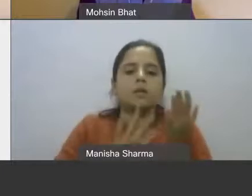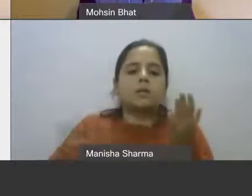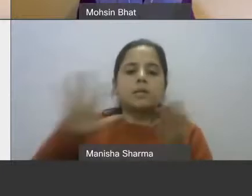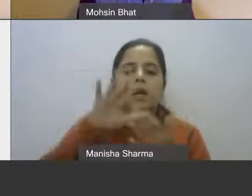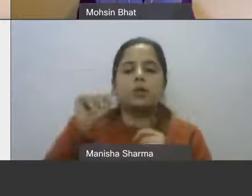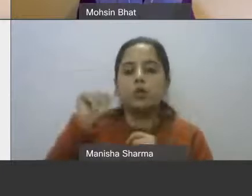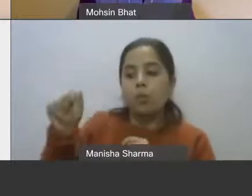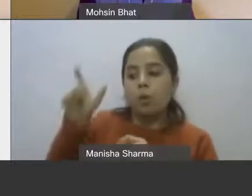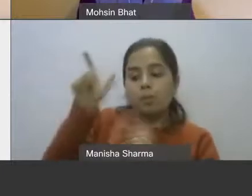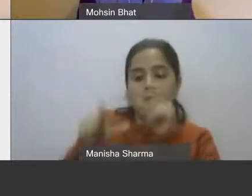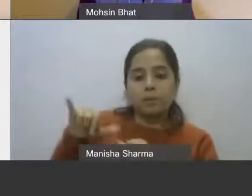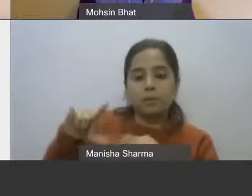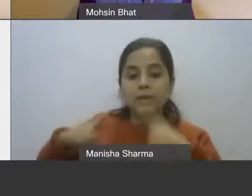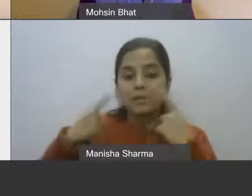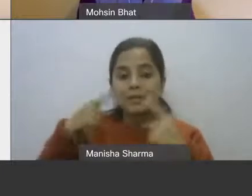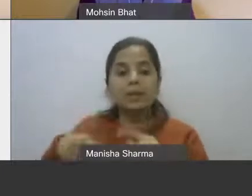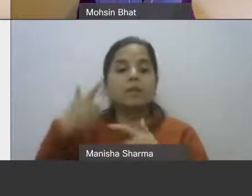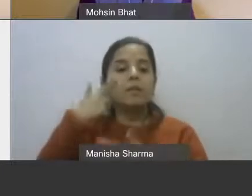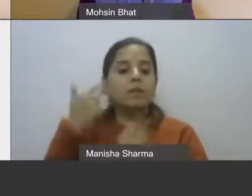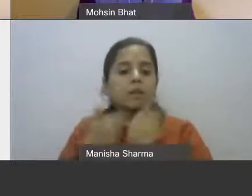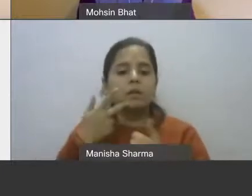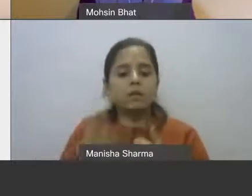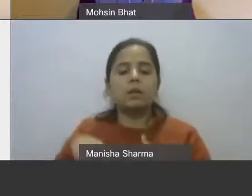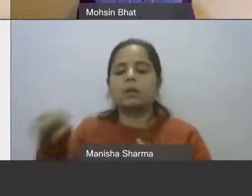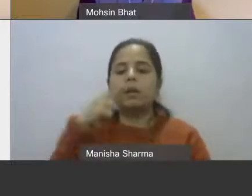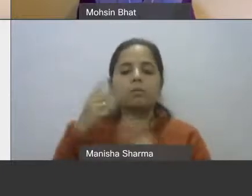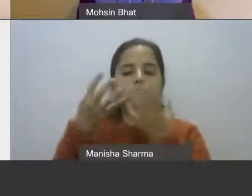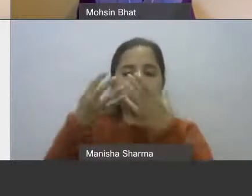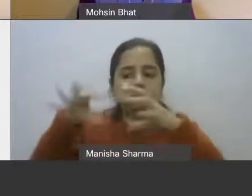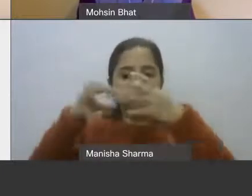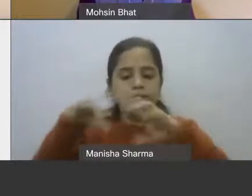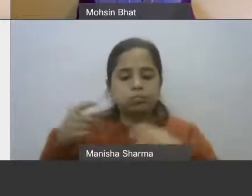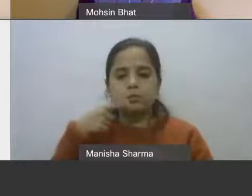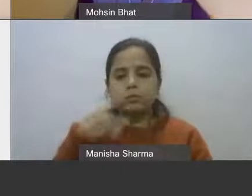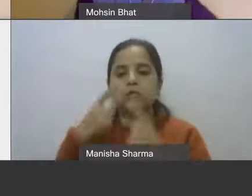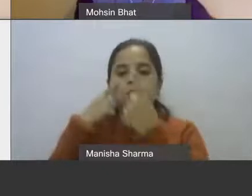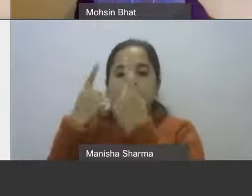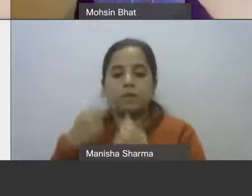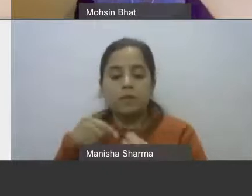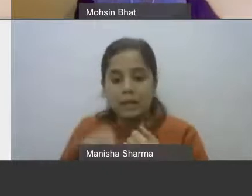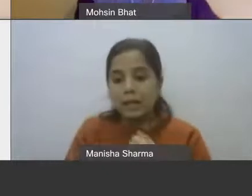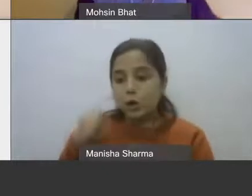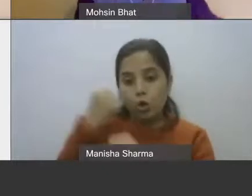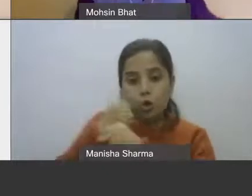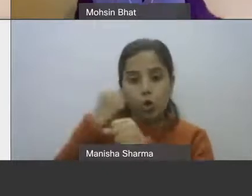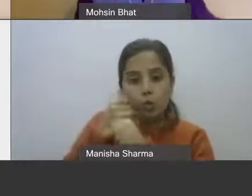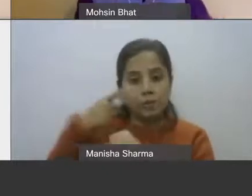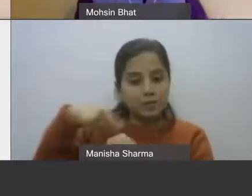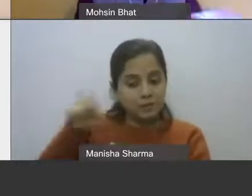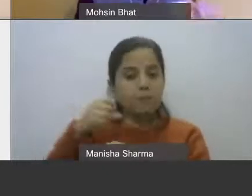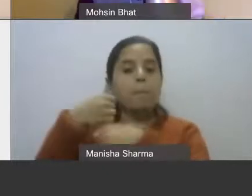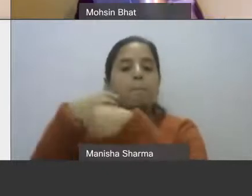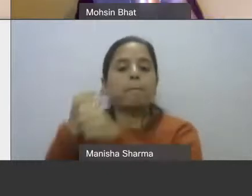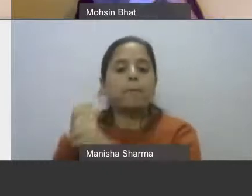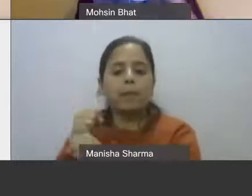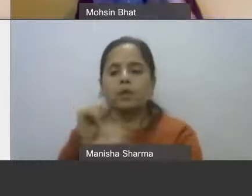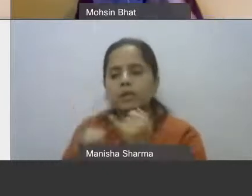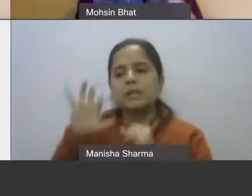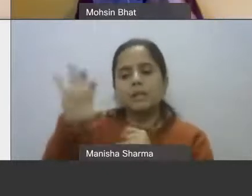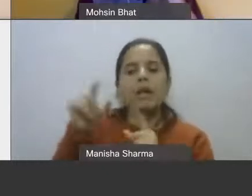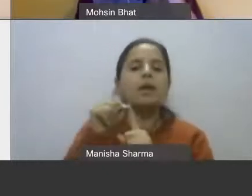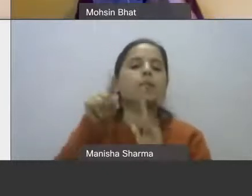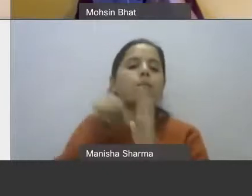what the test essentially says is that the classification that the state is making with respect to a particular state